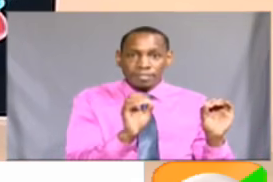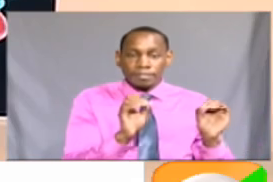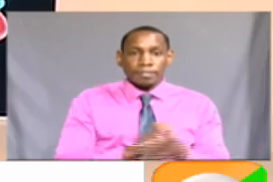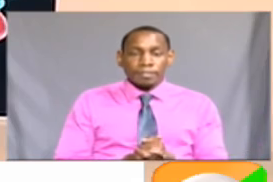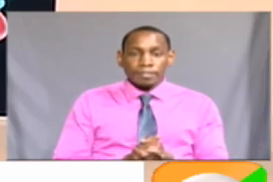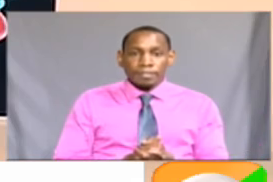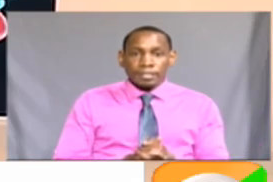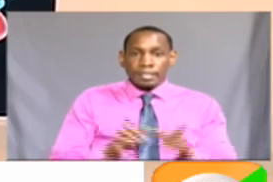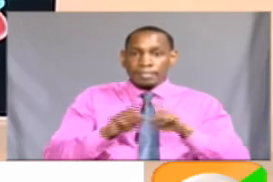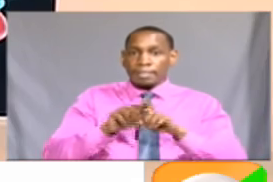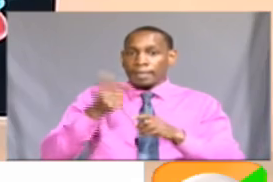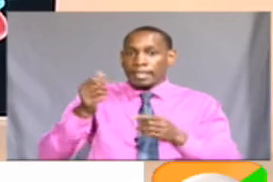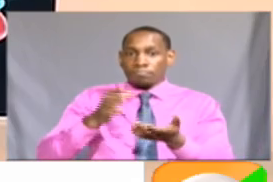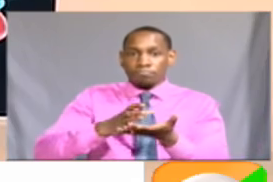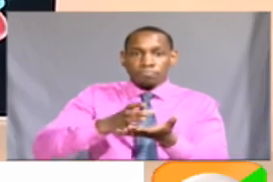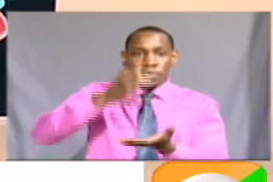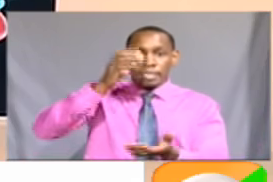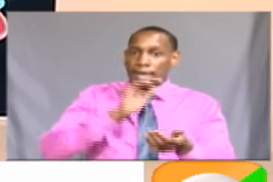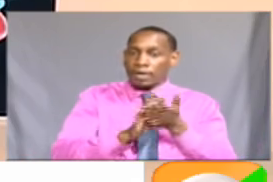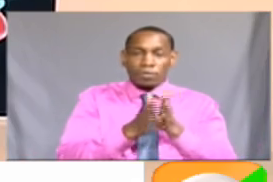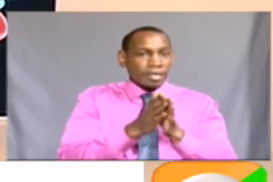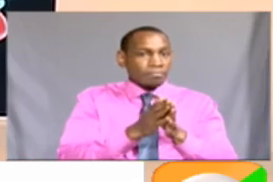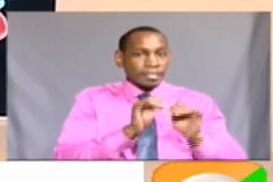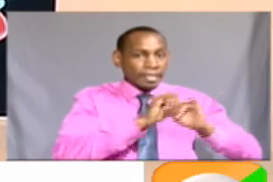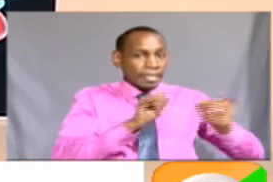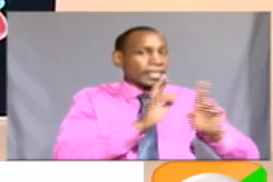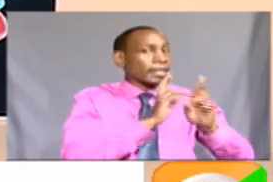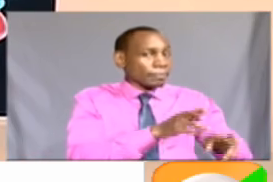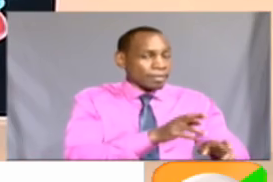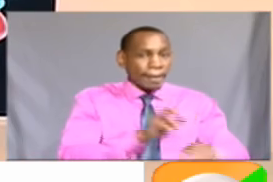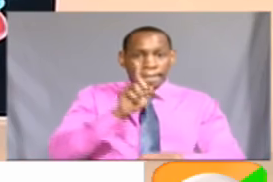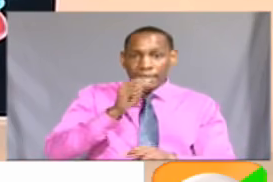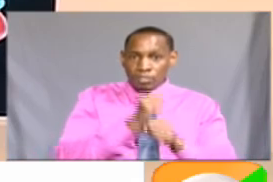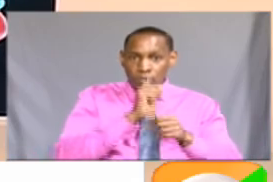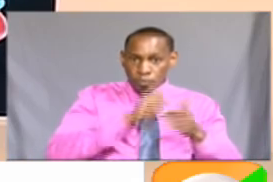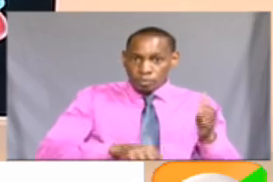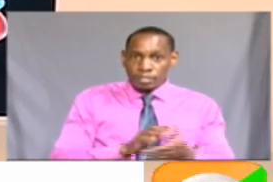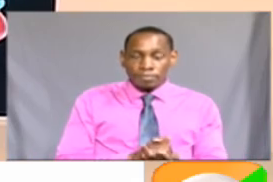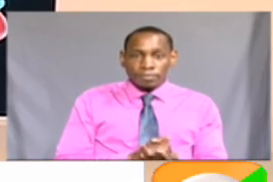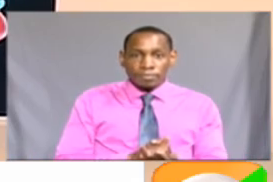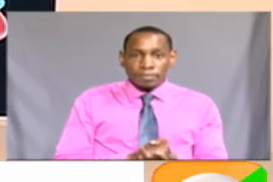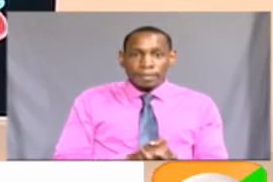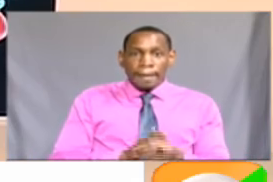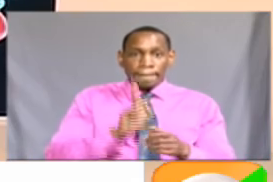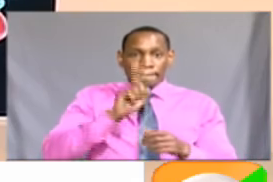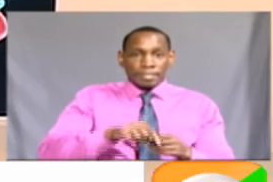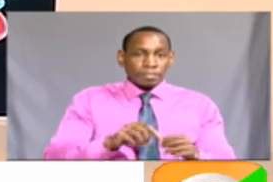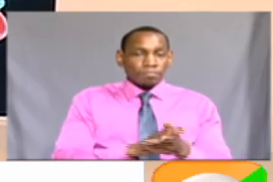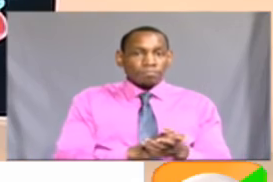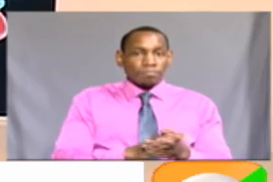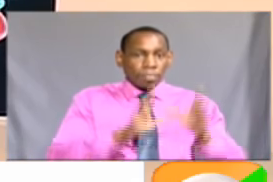containers? Exactly. Yeah. Mm-hmm. They're not coming with clean hands. So they must place these suspicions